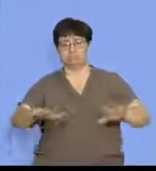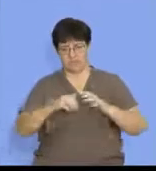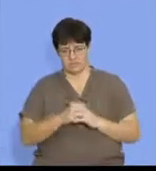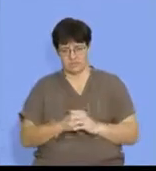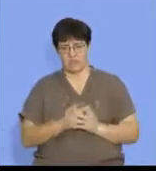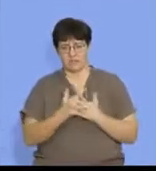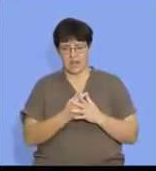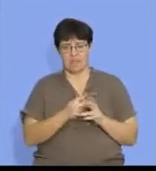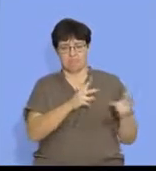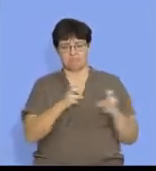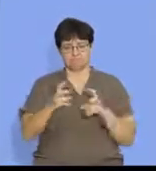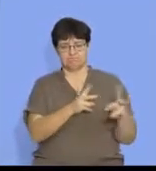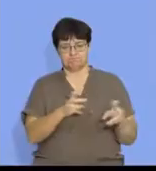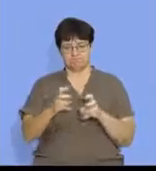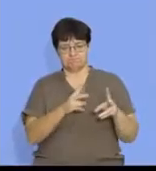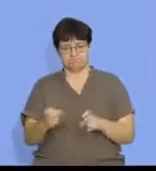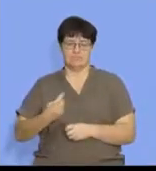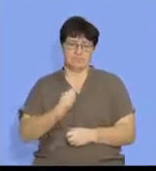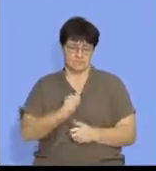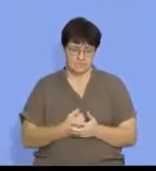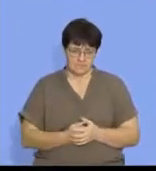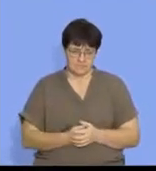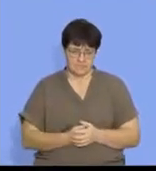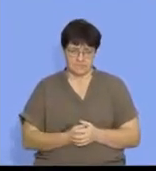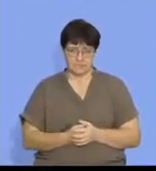efficiently, and we make a copy of itself.